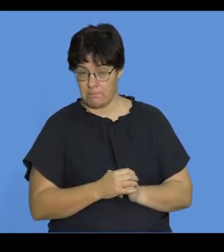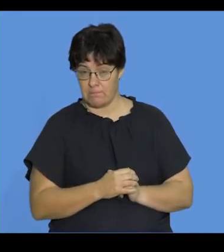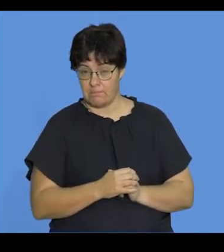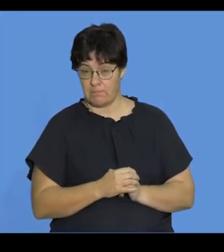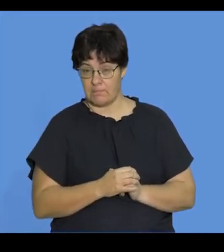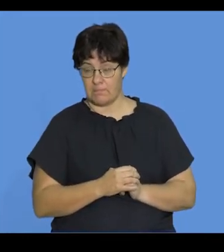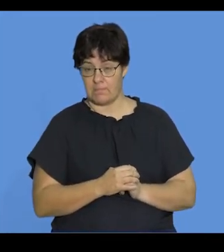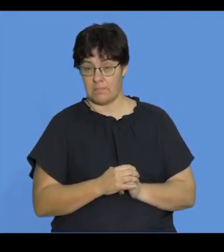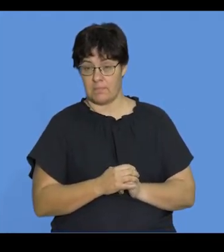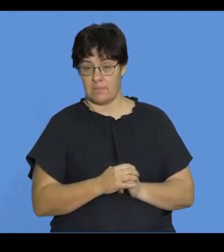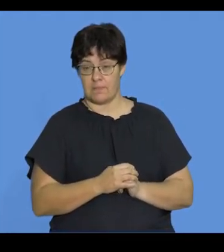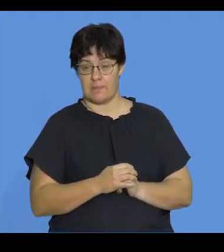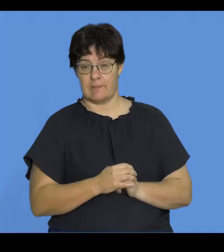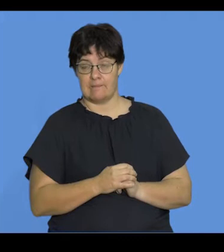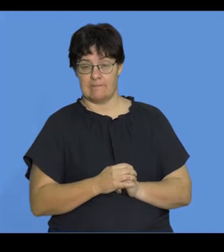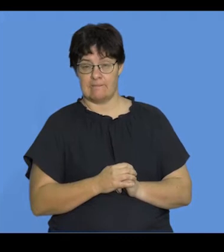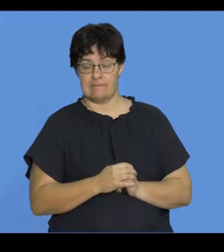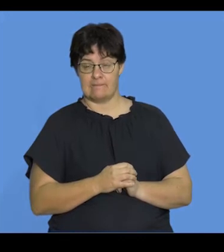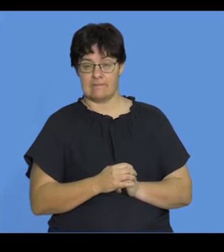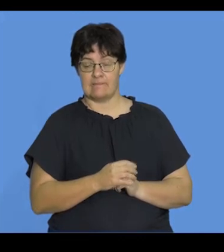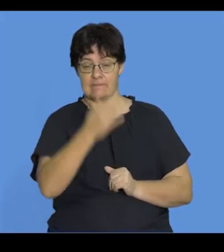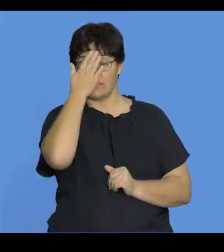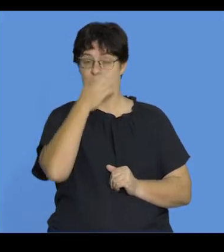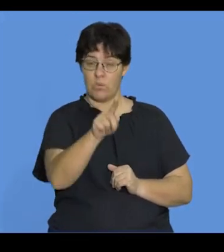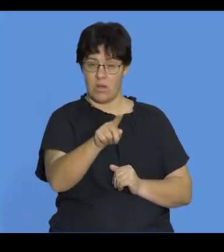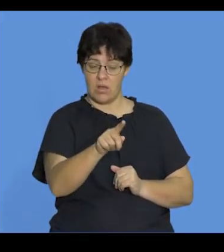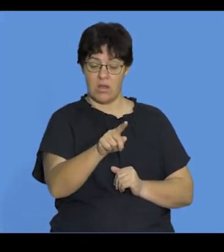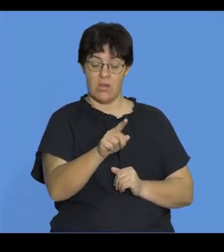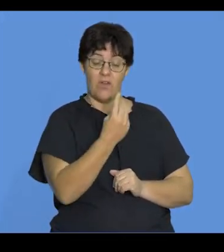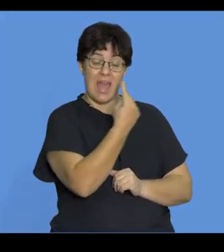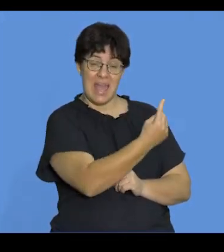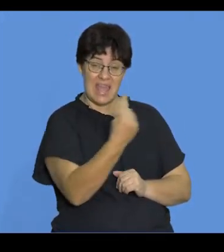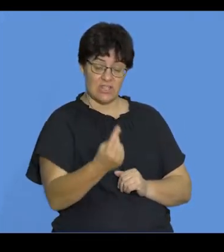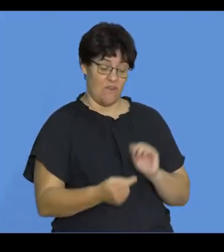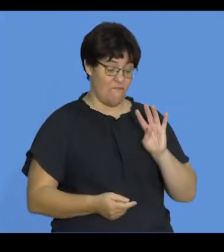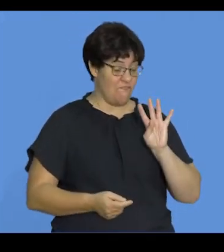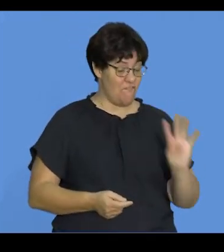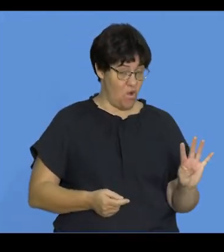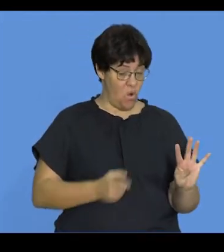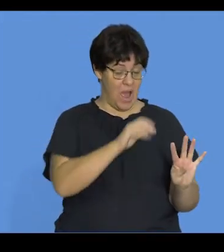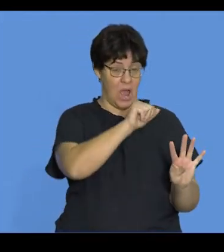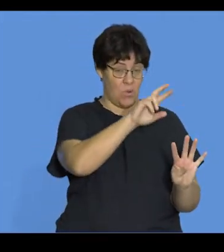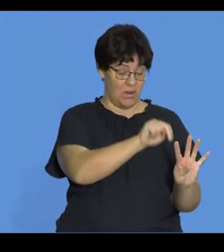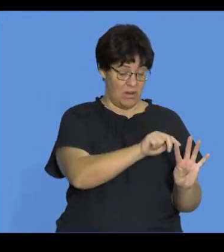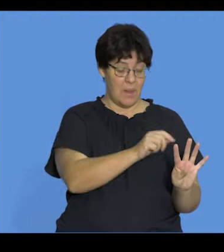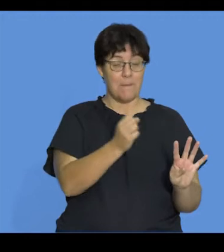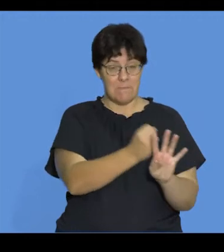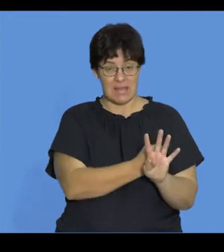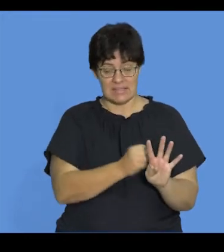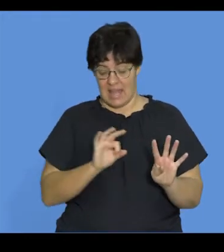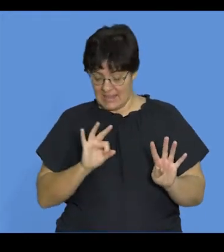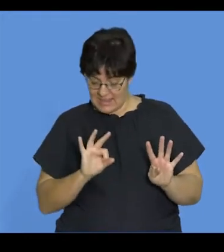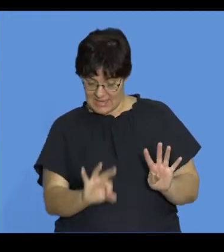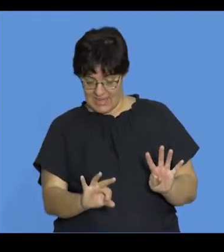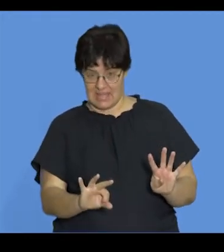sake, we know that for every 4 moles of iron, there should be